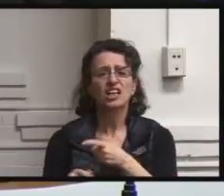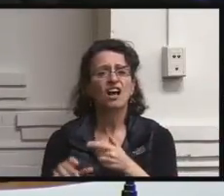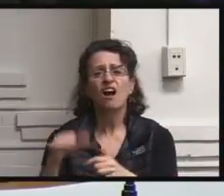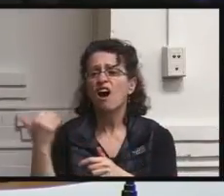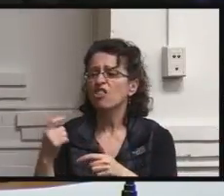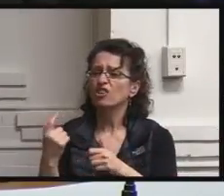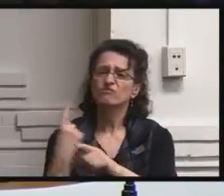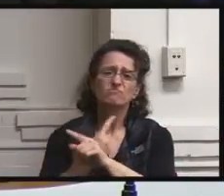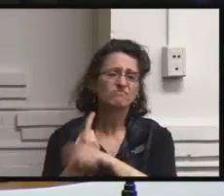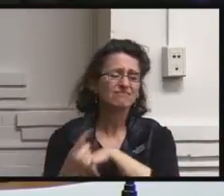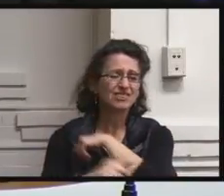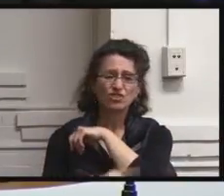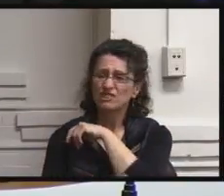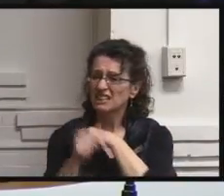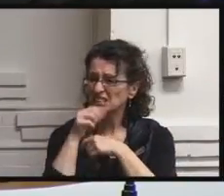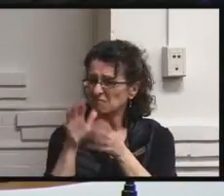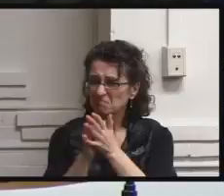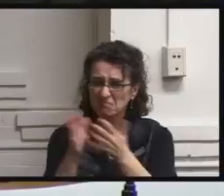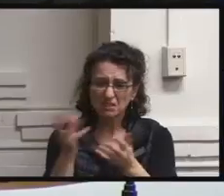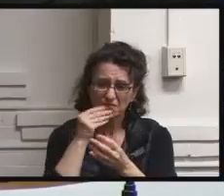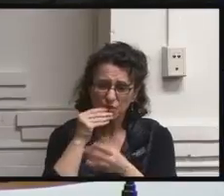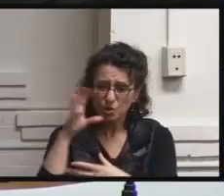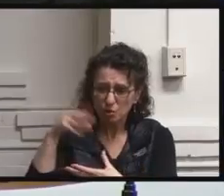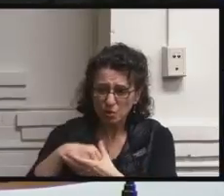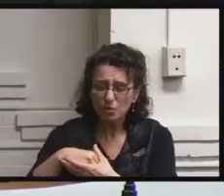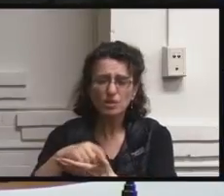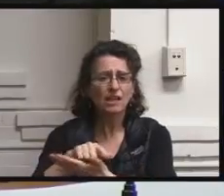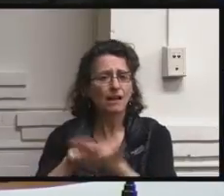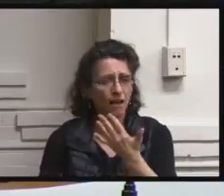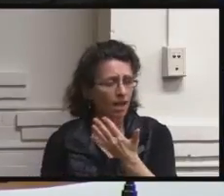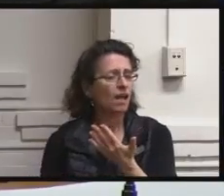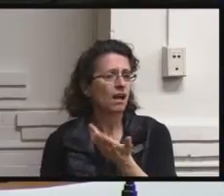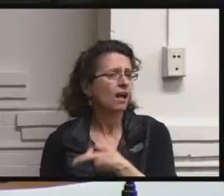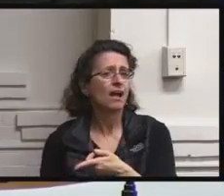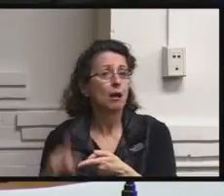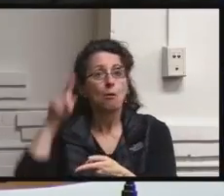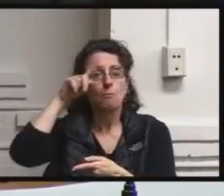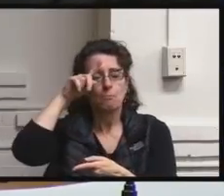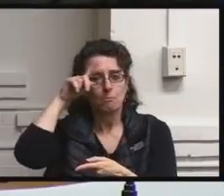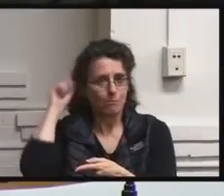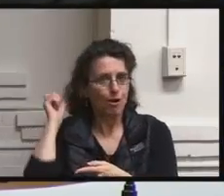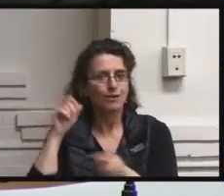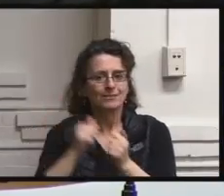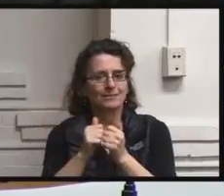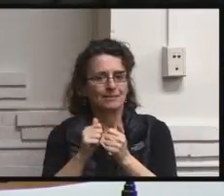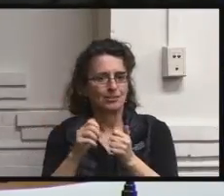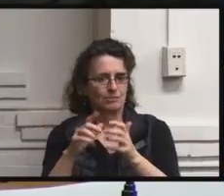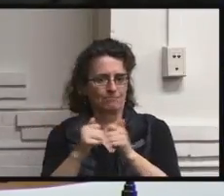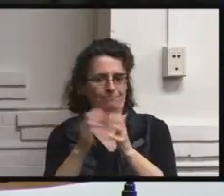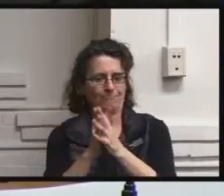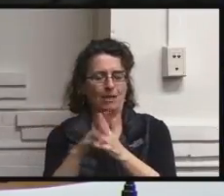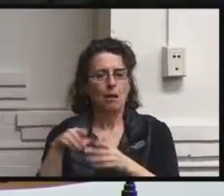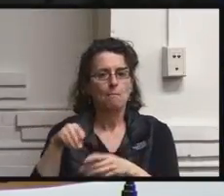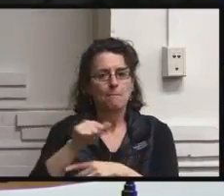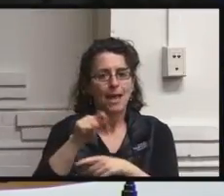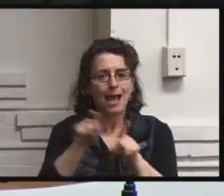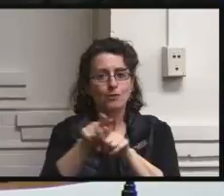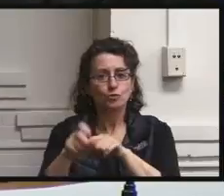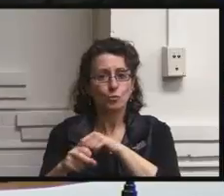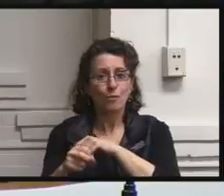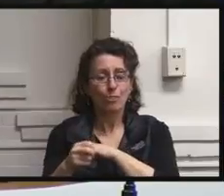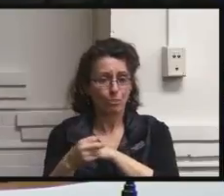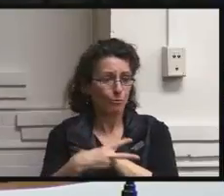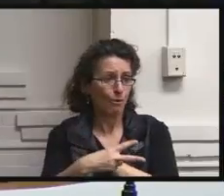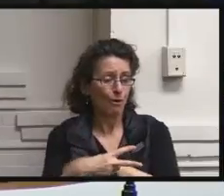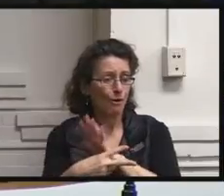two groups, an increased amount of recycling, a very significantly increased amount of composting, in order to enable individual households